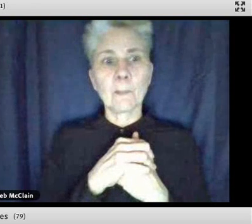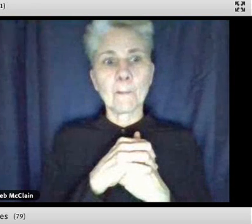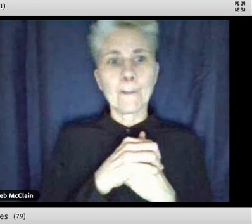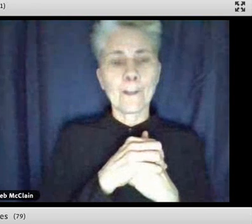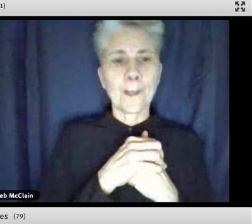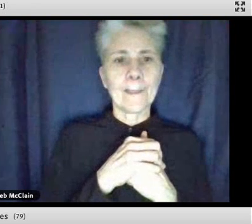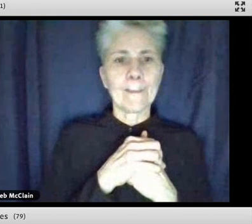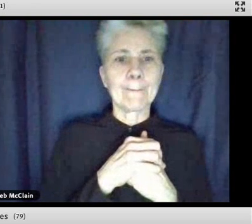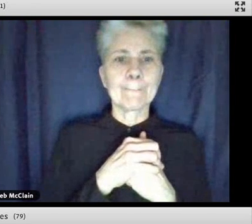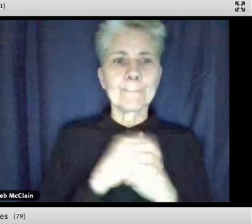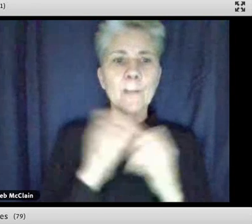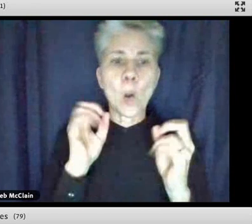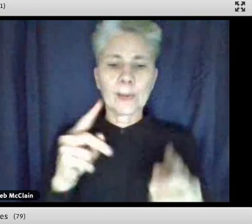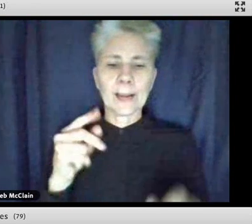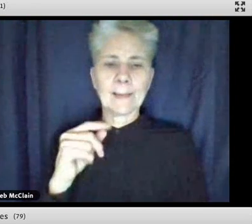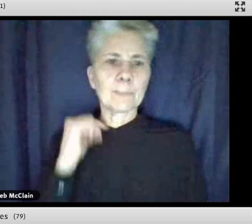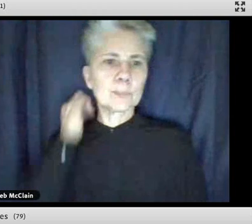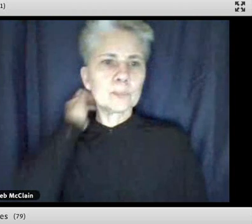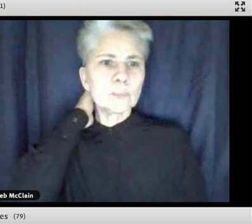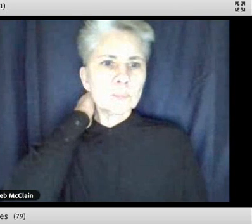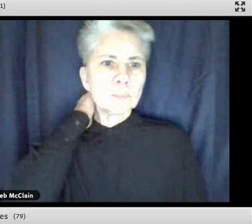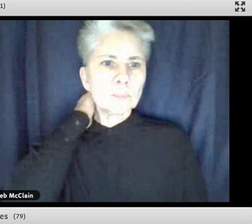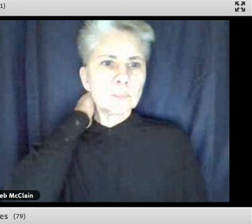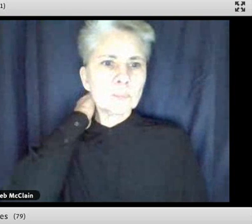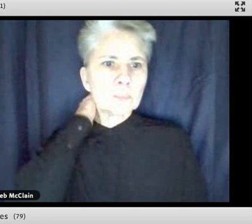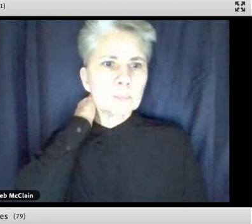All right, and then very quickly,